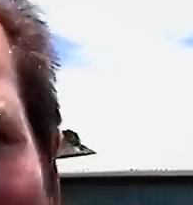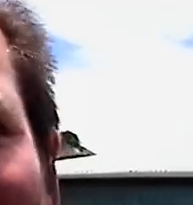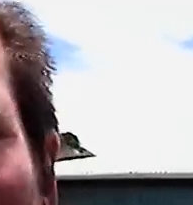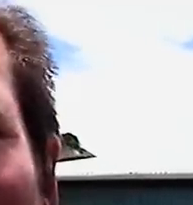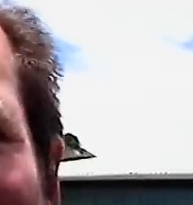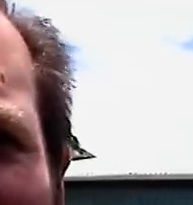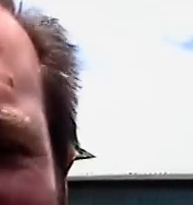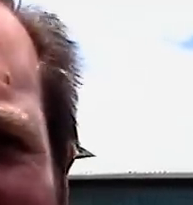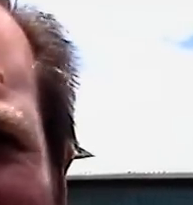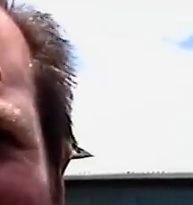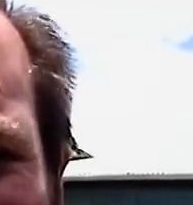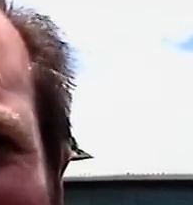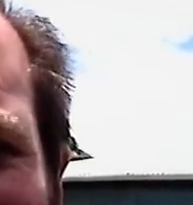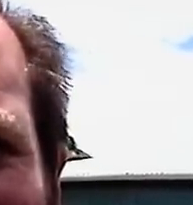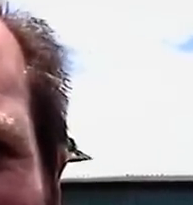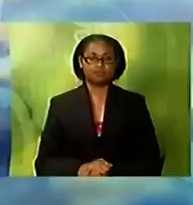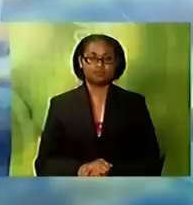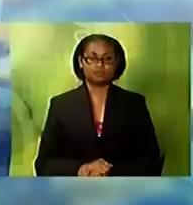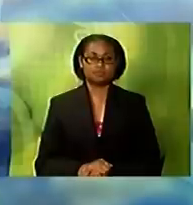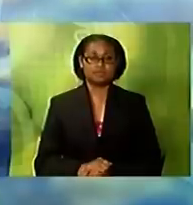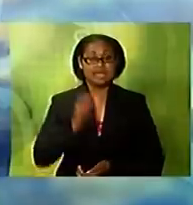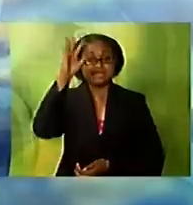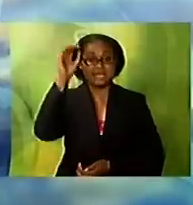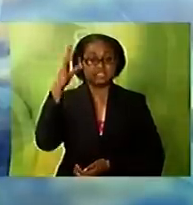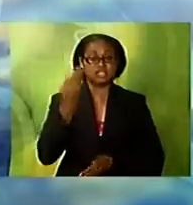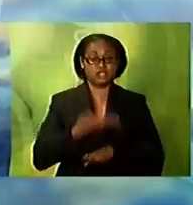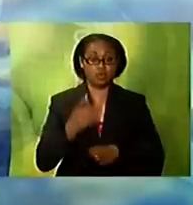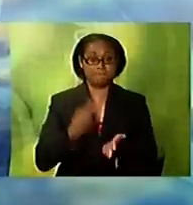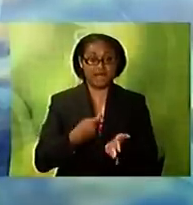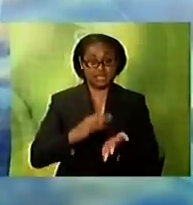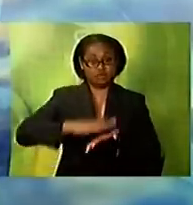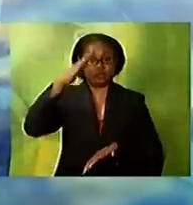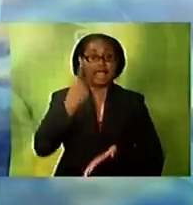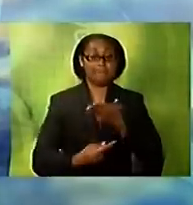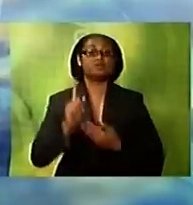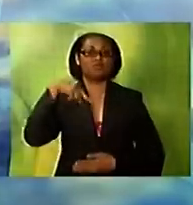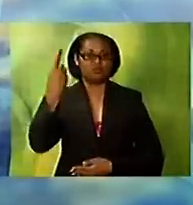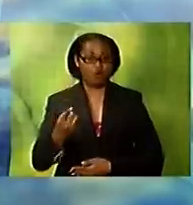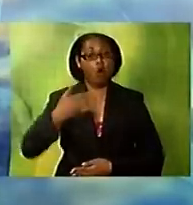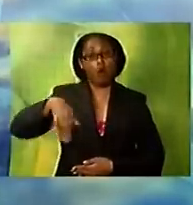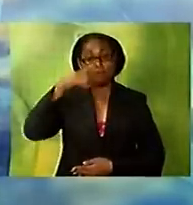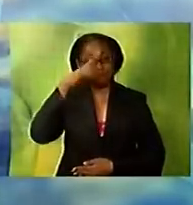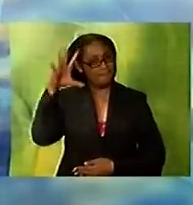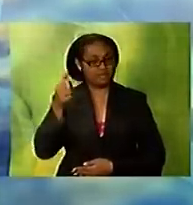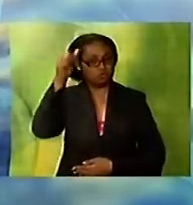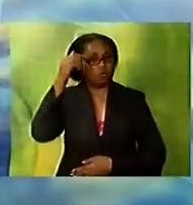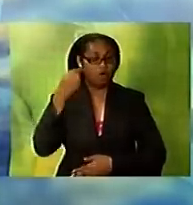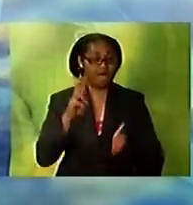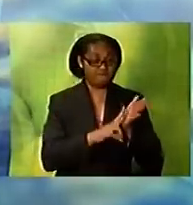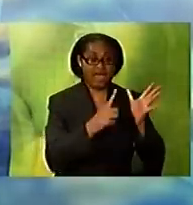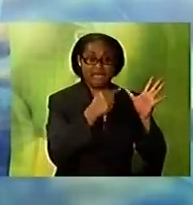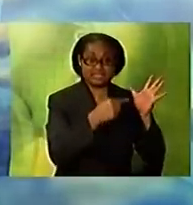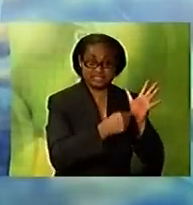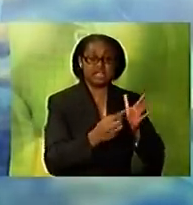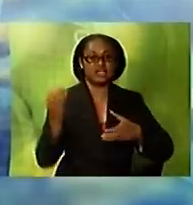sure that everybody is on the same sheet of music. The new taxi fare comes into effect from tomorrow, and members of the public are advised that all new